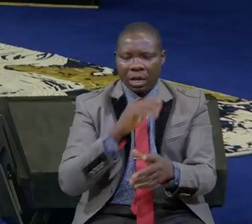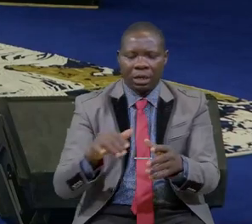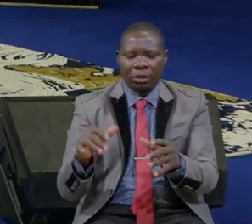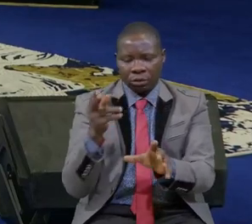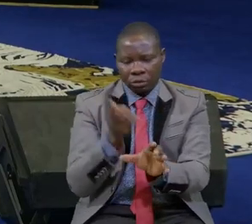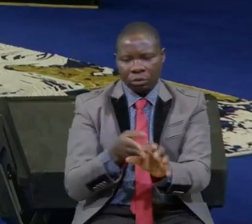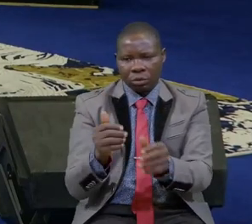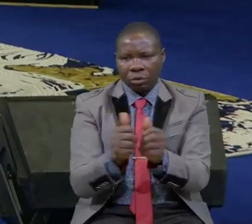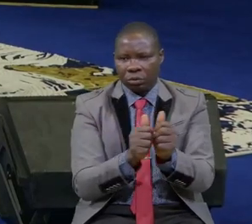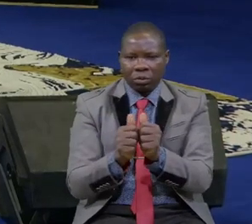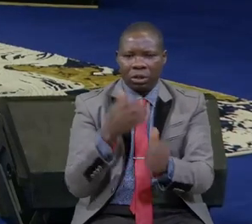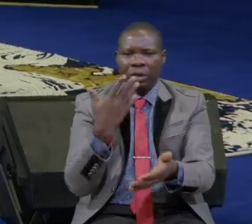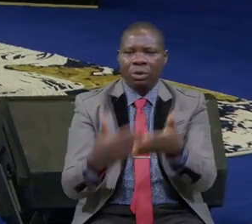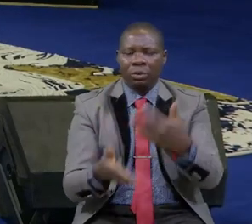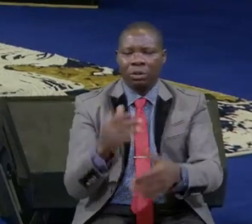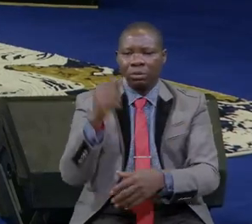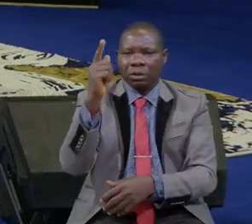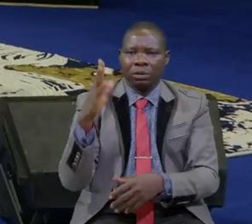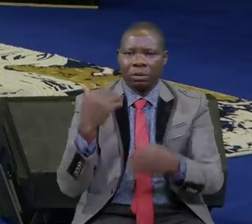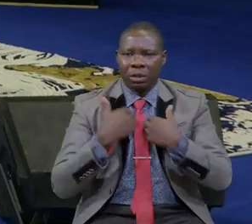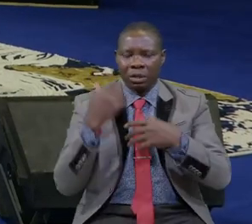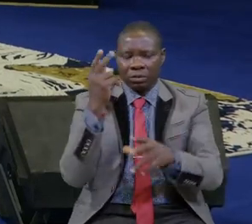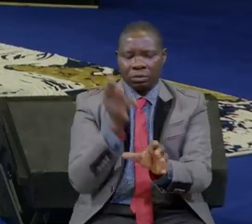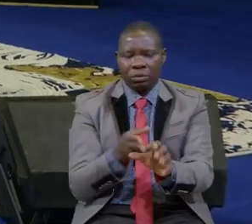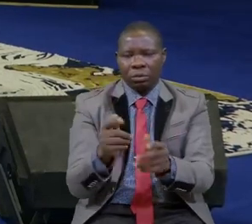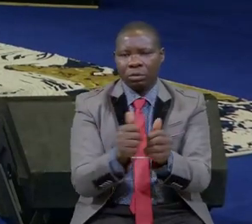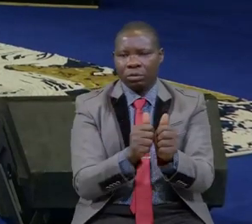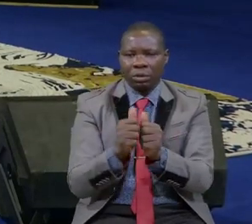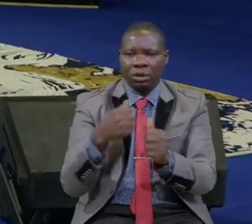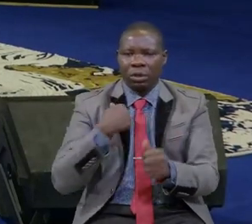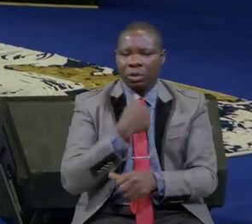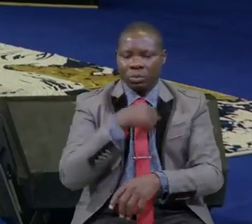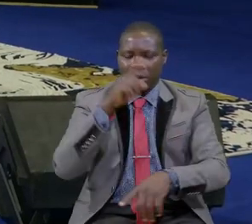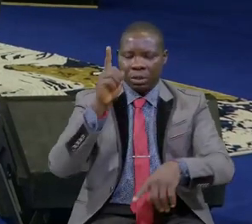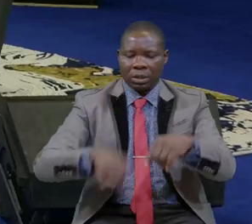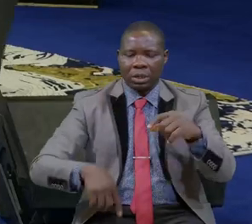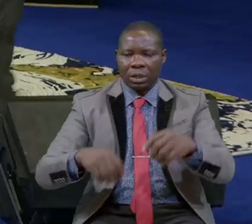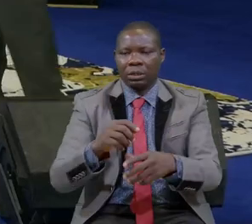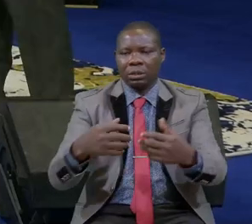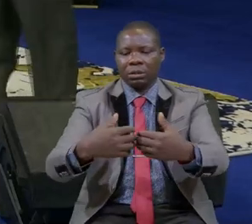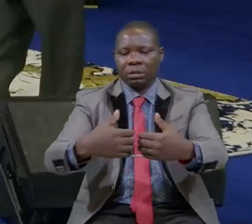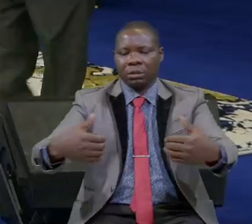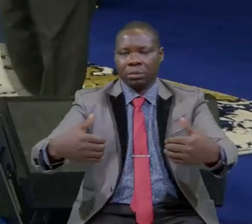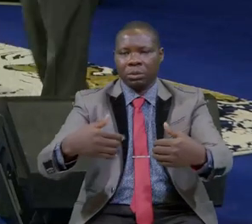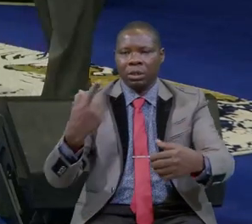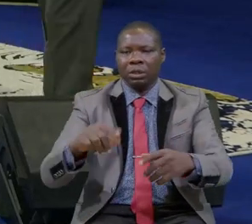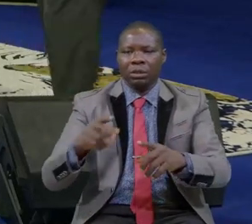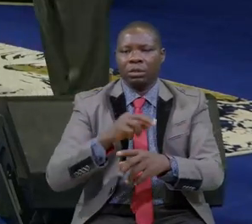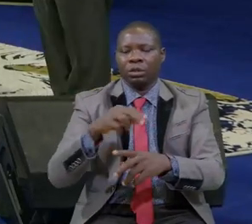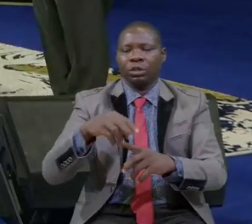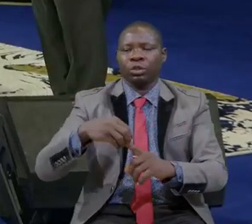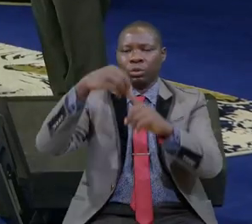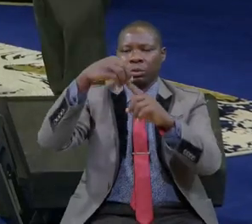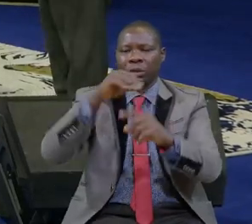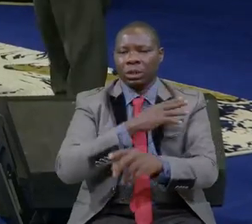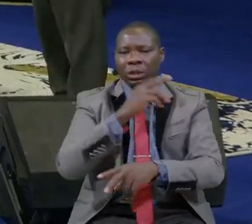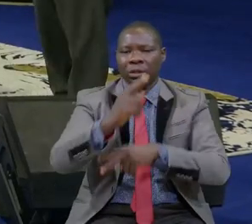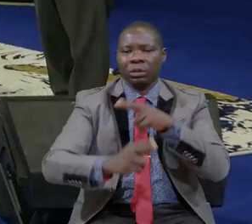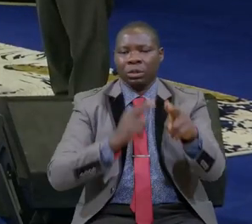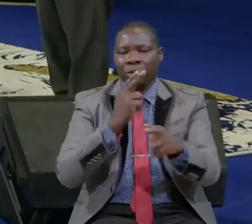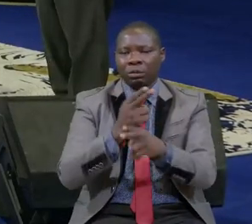together, we cannot separate. The unique and universal